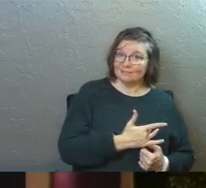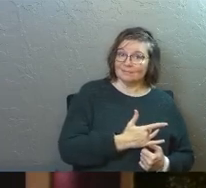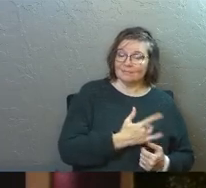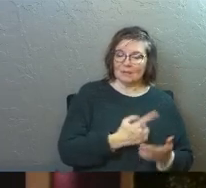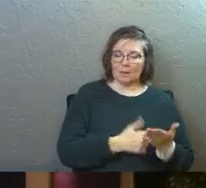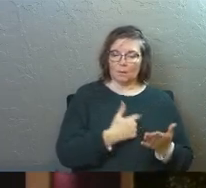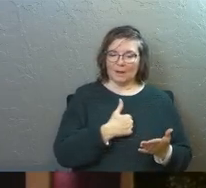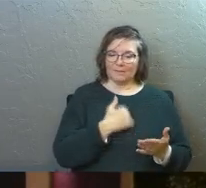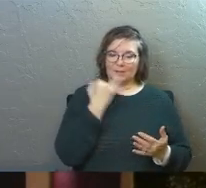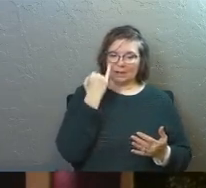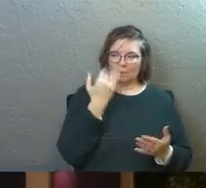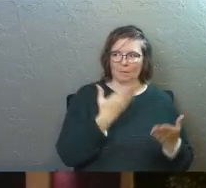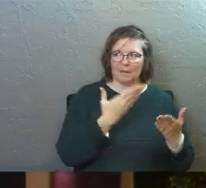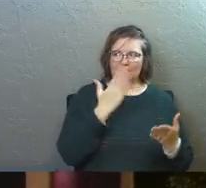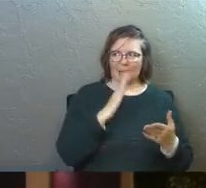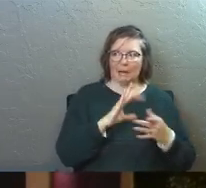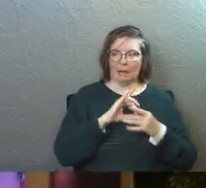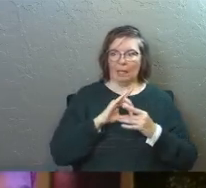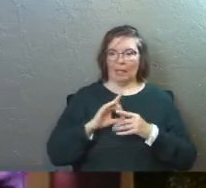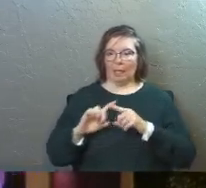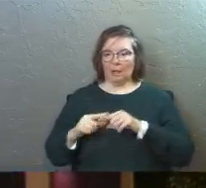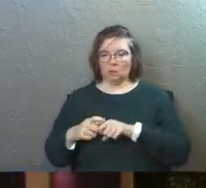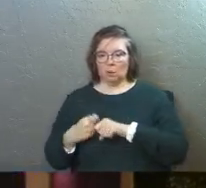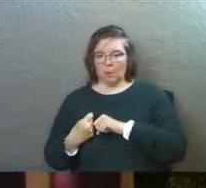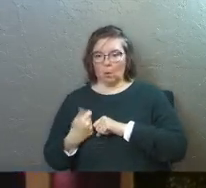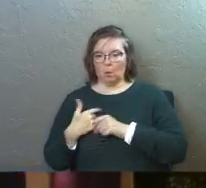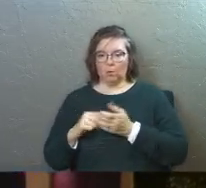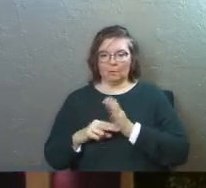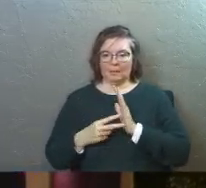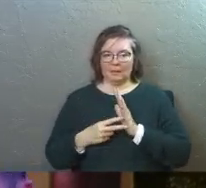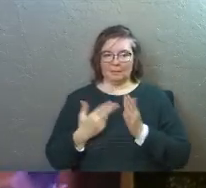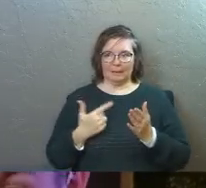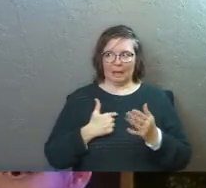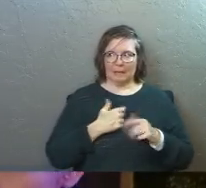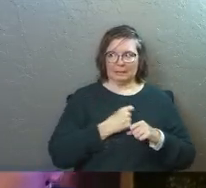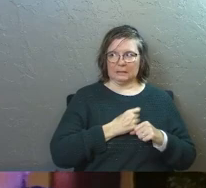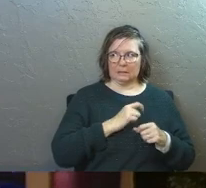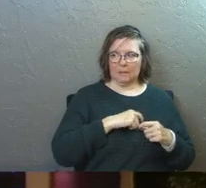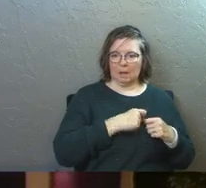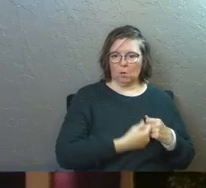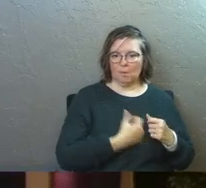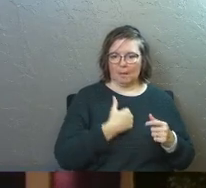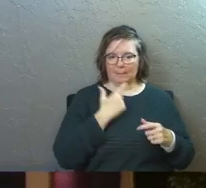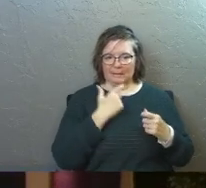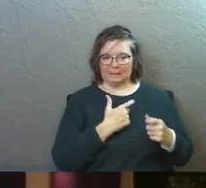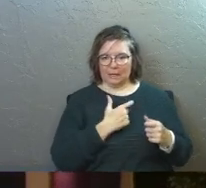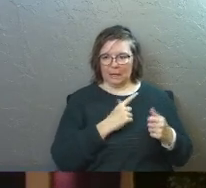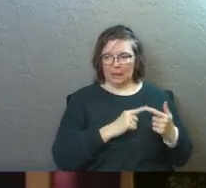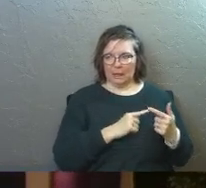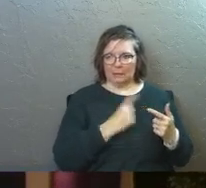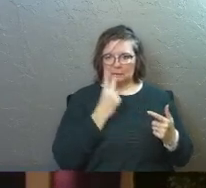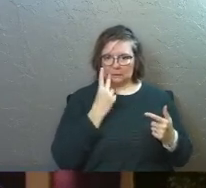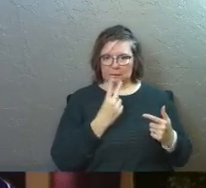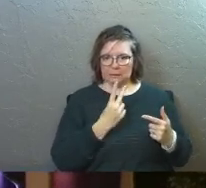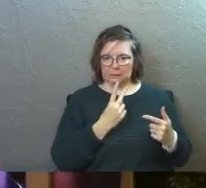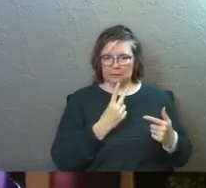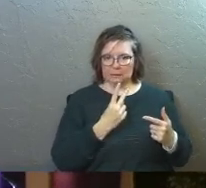tendency, and sometimes we have this idea that maybe God is clinging to the brokenness, which in turn is like, maybe I should cling to my brokenness. Maybe my sin is all that I should